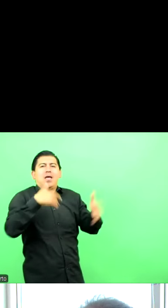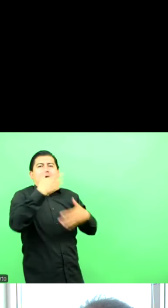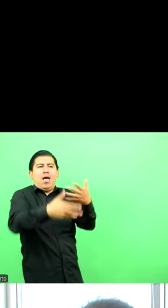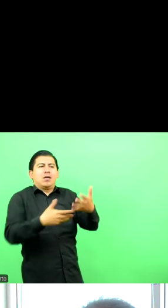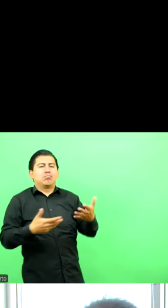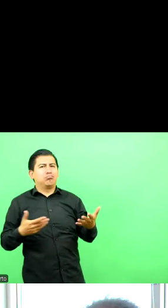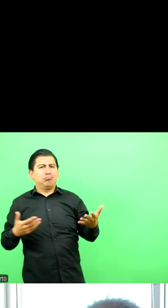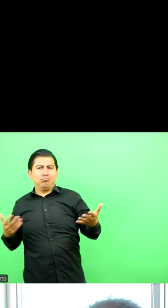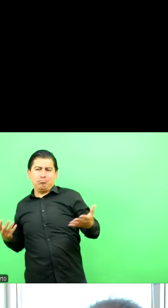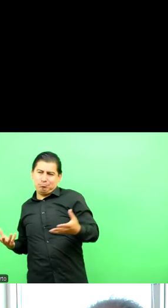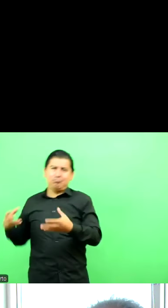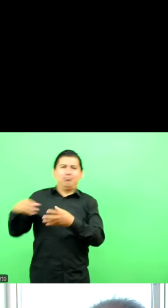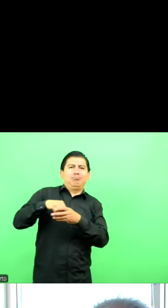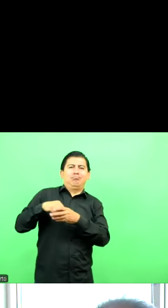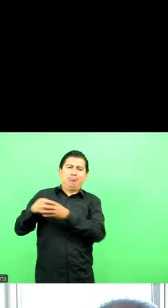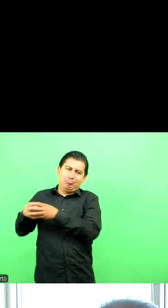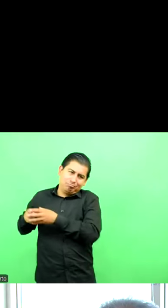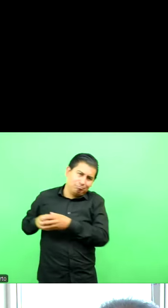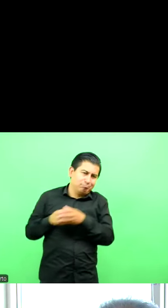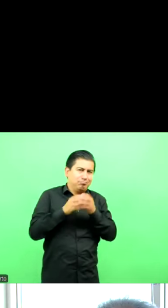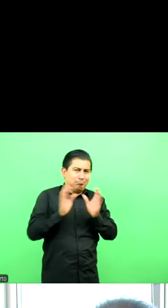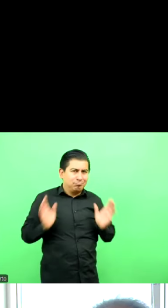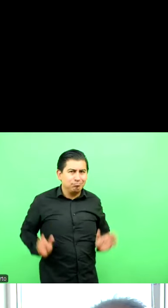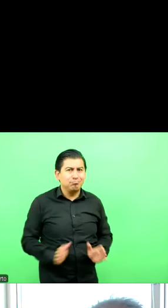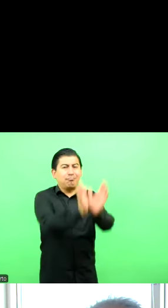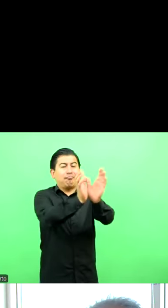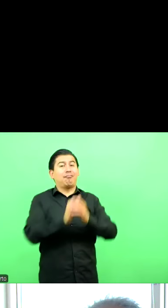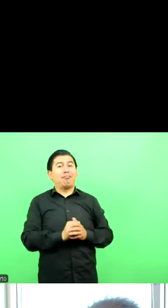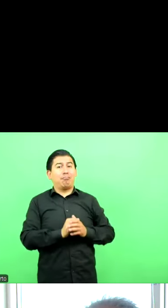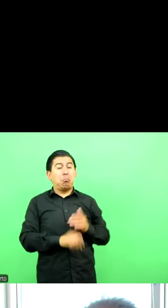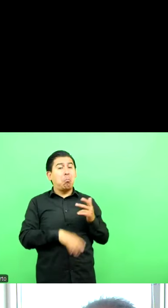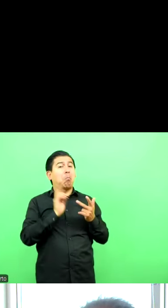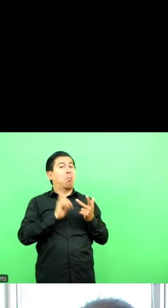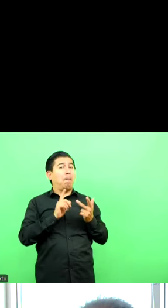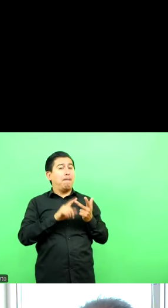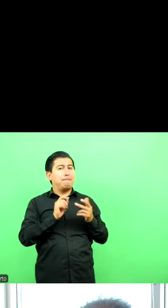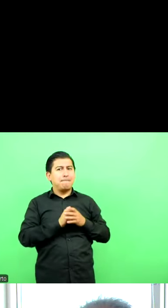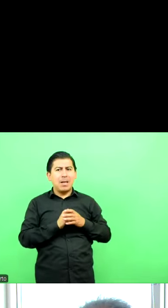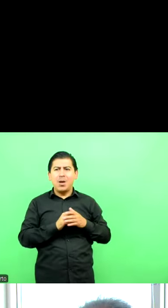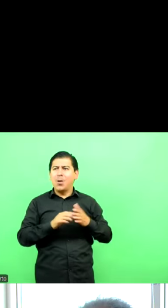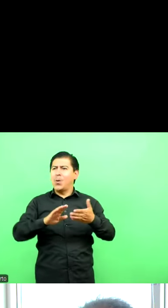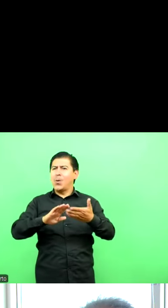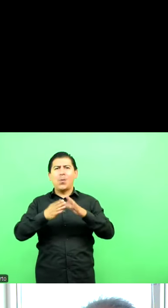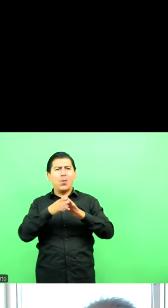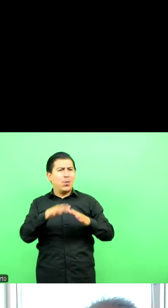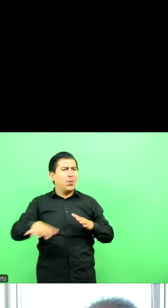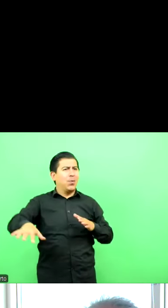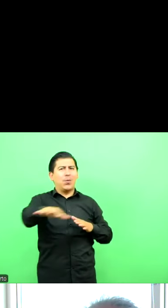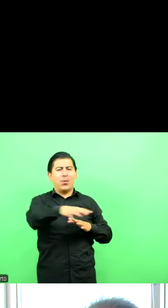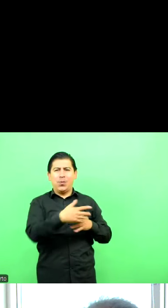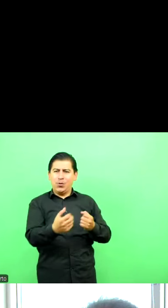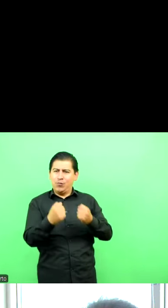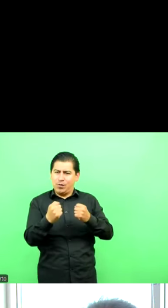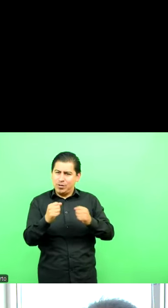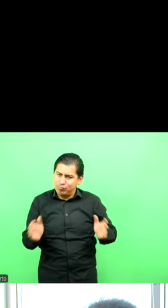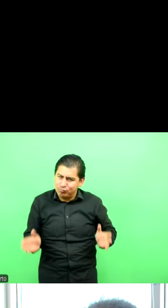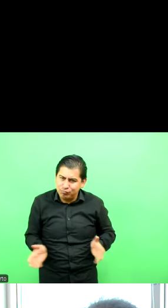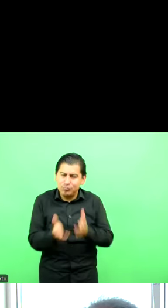empowered community, and also, as Dr. Qudsia showed to that slide very well is the cross-sector